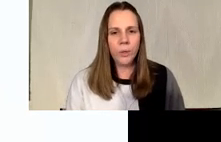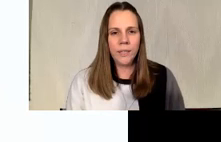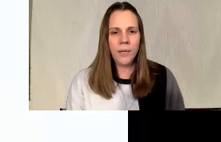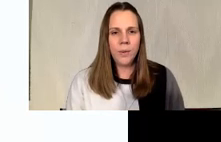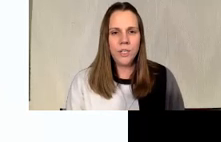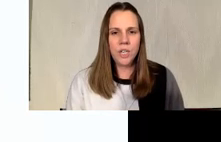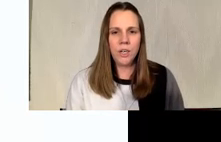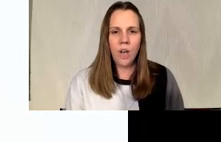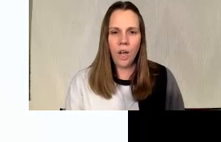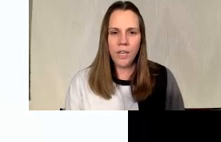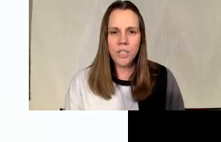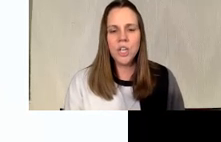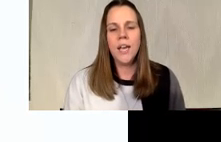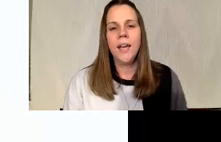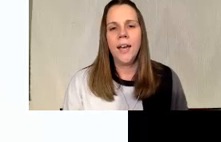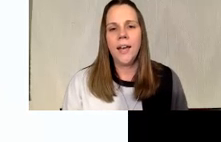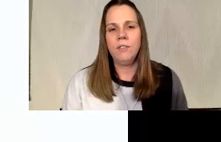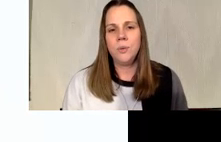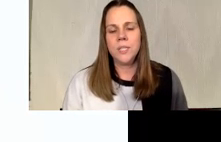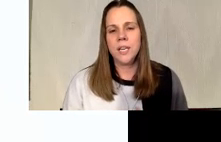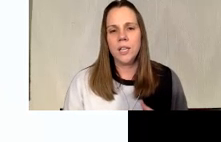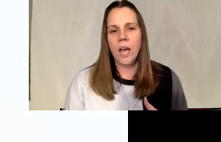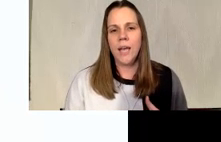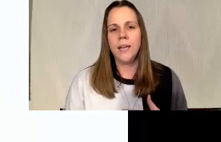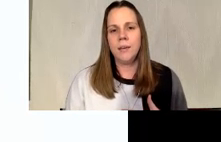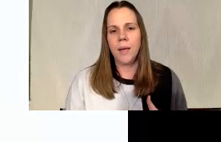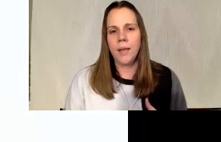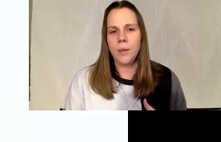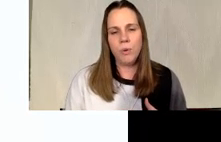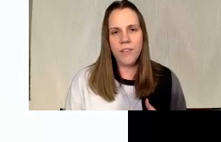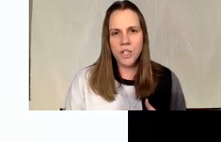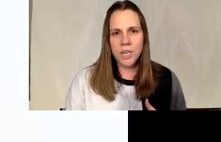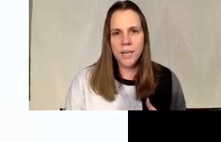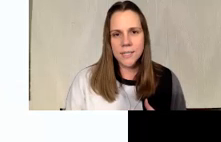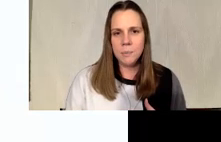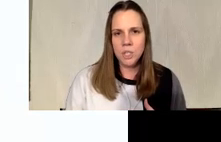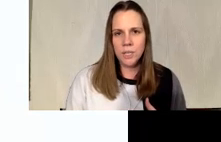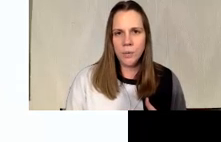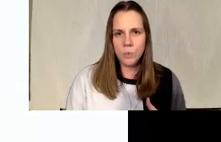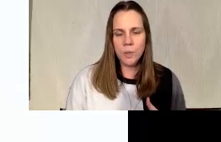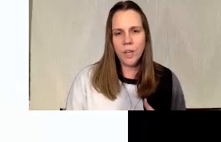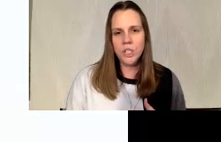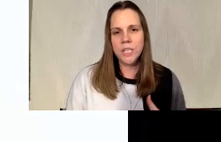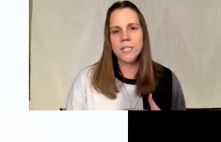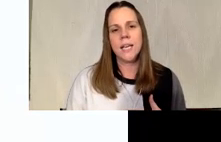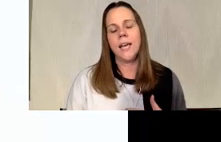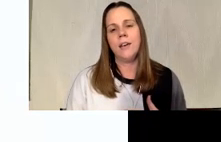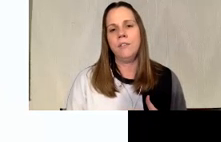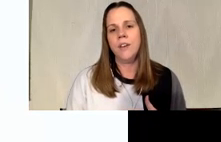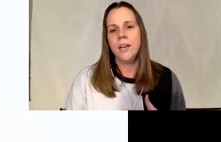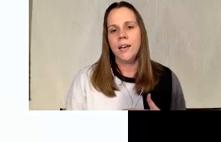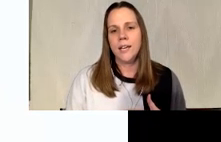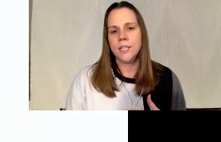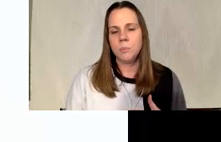a foreign language in college. I've used it a lot in my profession as a speech and language pathologist. I